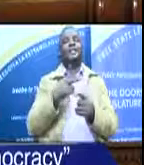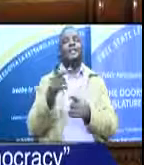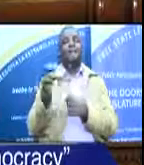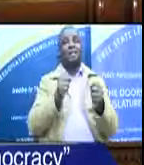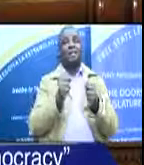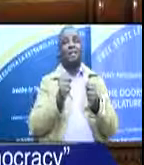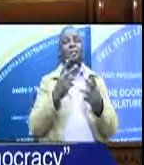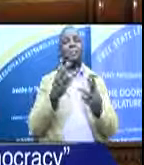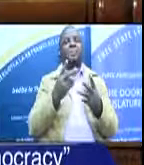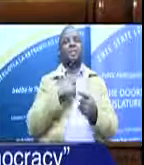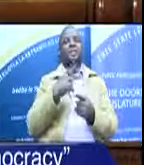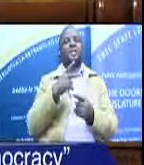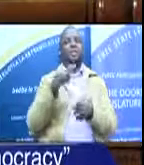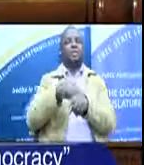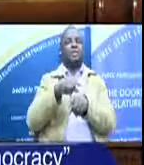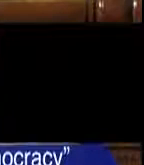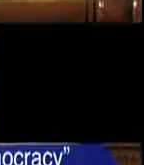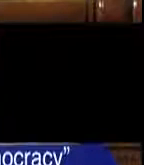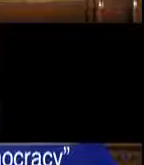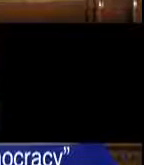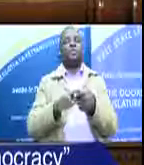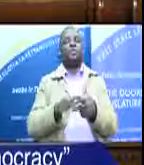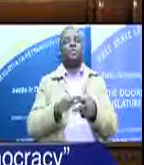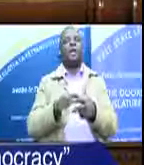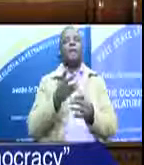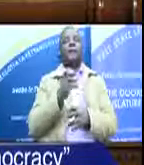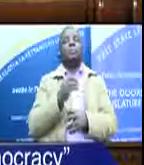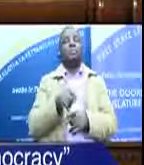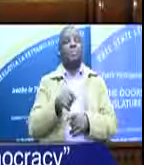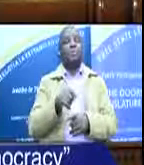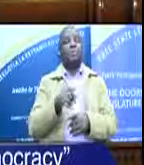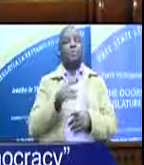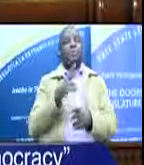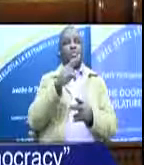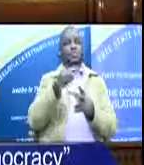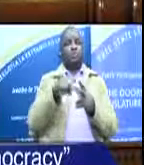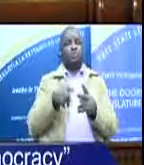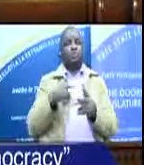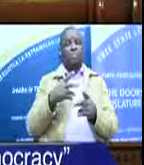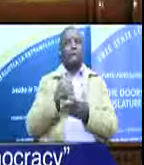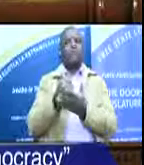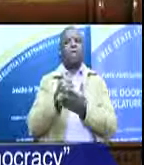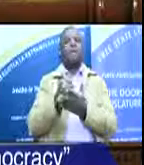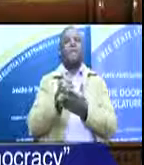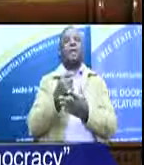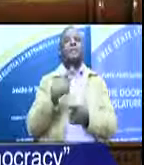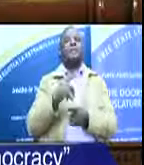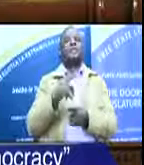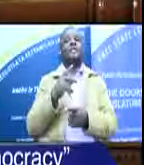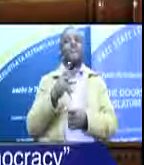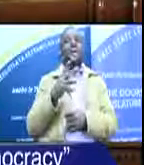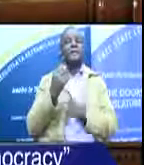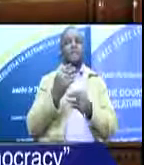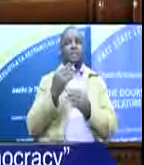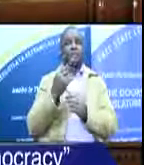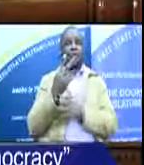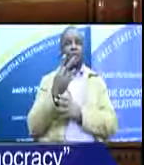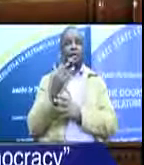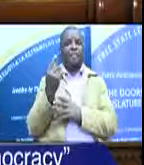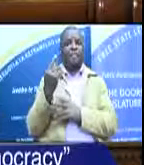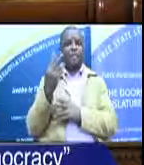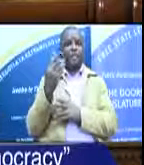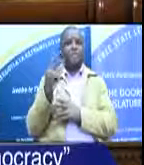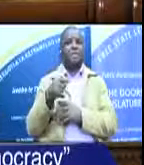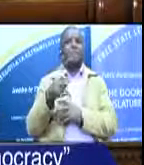The 2 clinical psychologists who were contracted managed to provide psychosocial services to 514 mental health